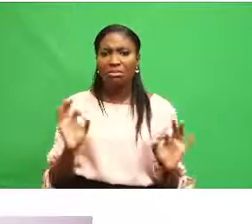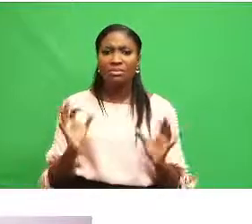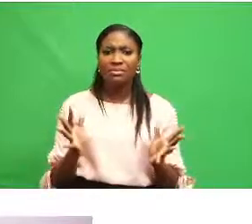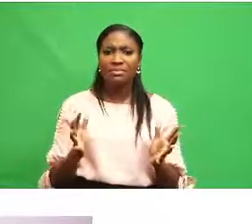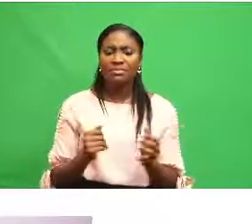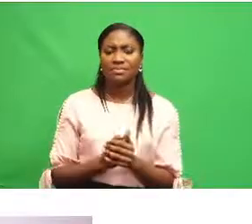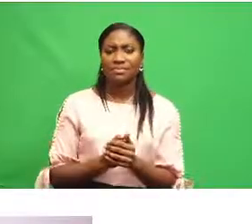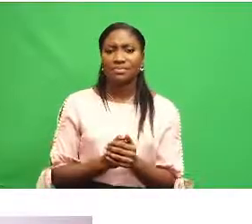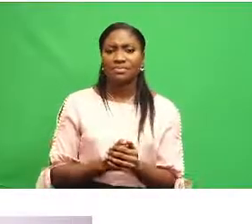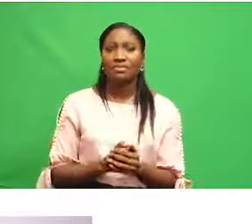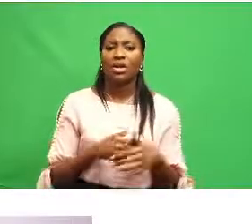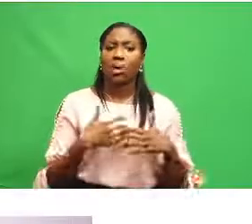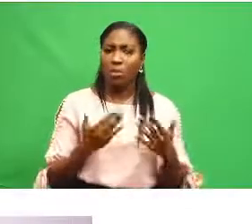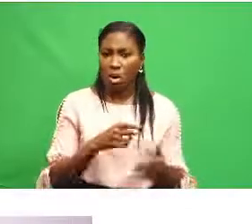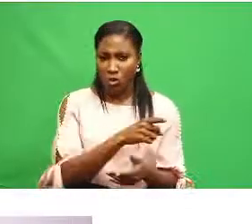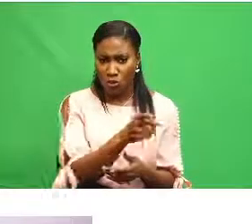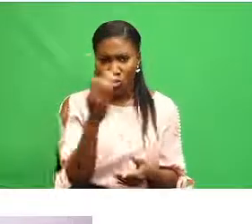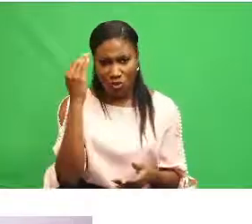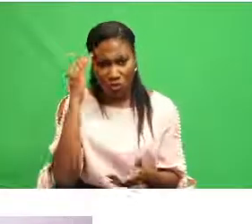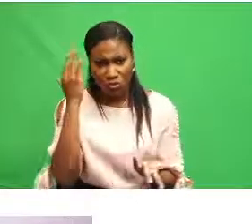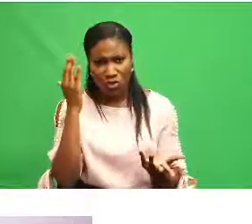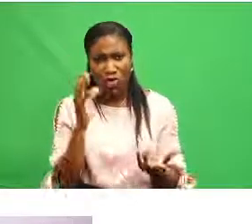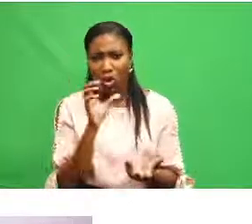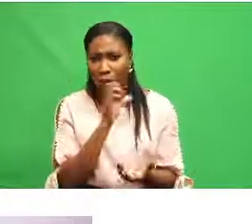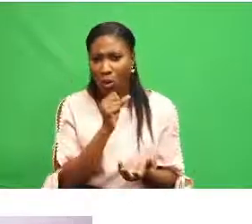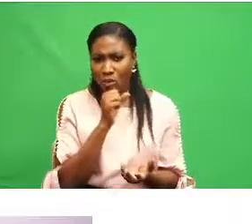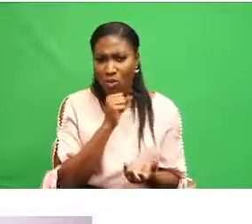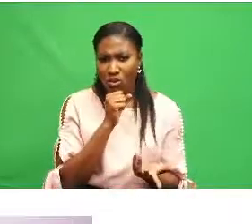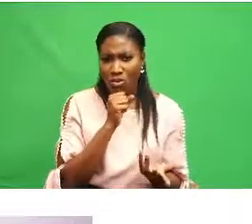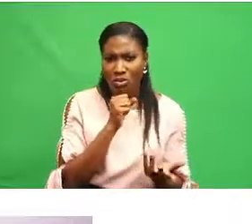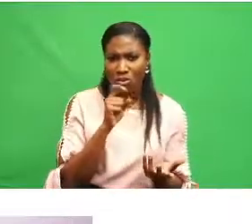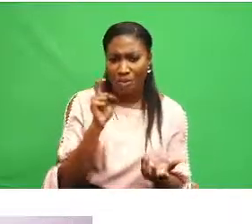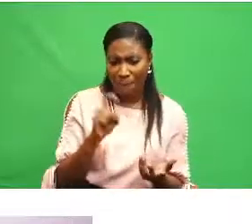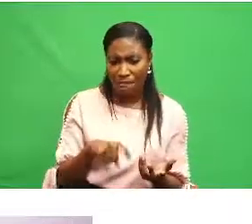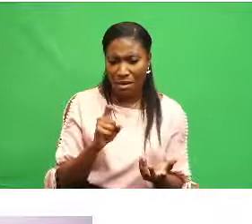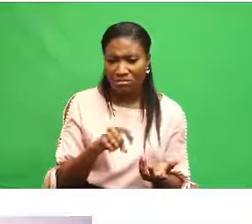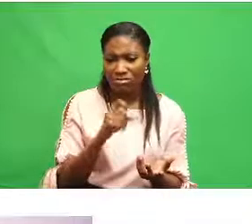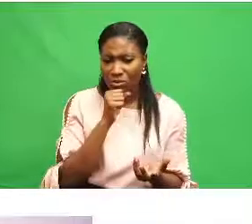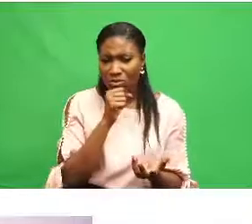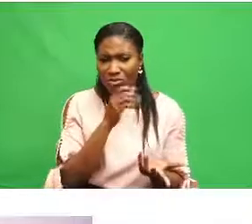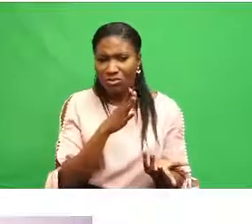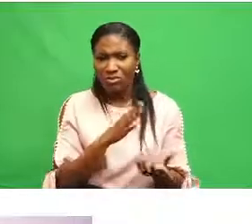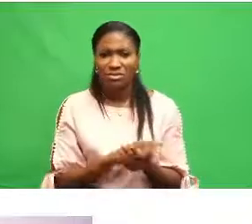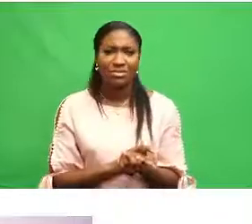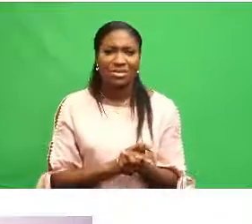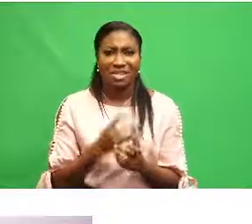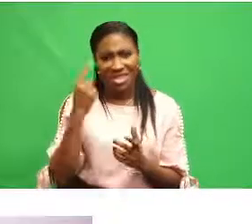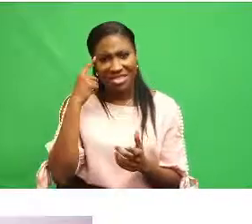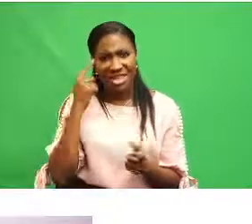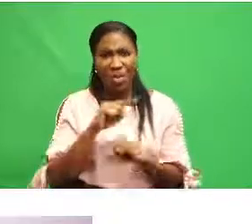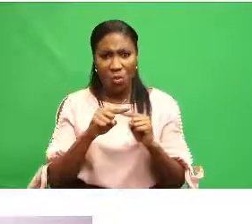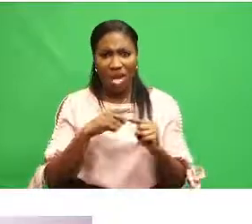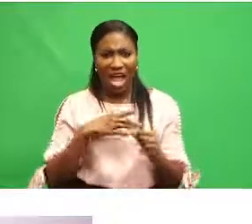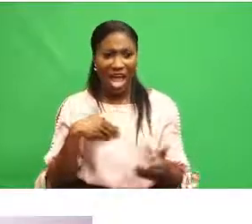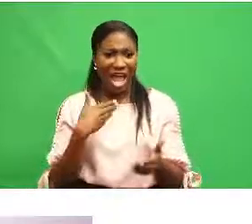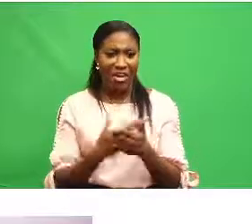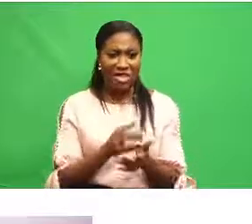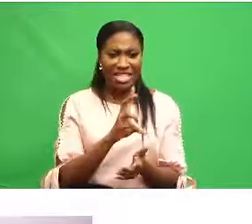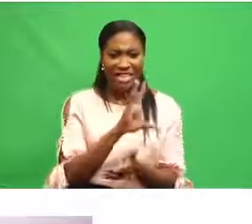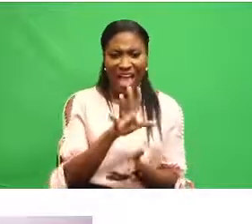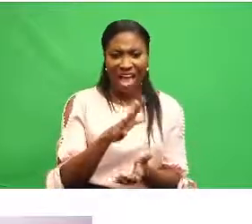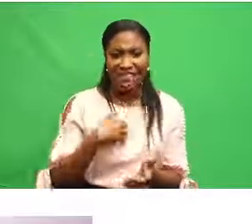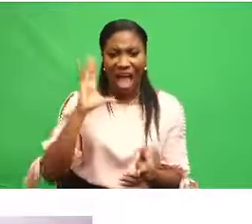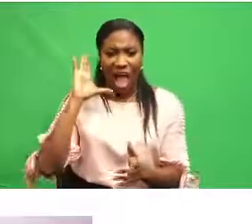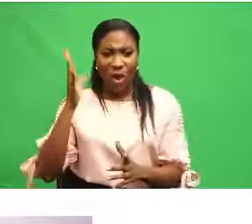satisfy. The age, I think everybody knows the age, and in the minds of some, it's almost thinking it's automatic. Once every 65 a year, I'm going for my